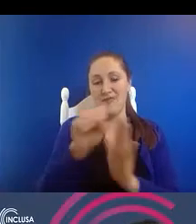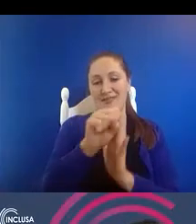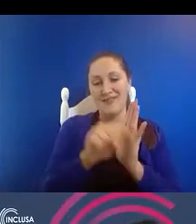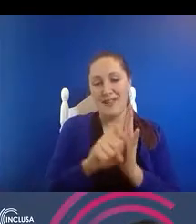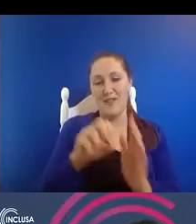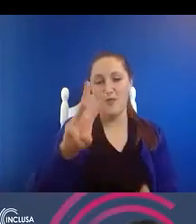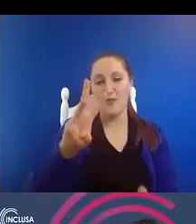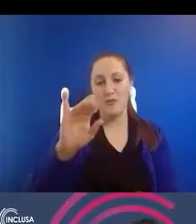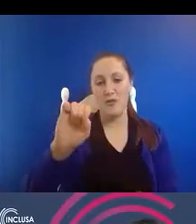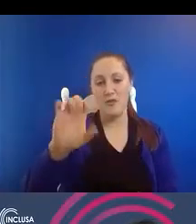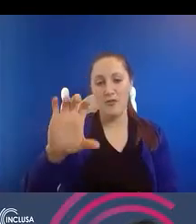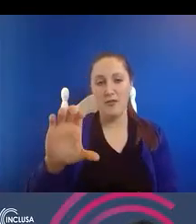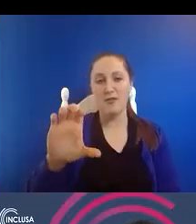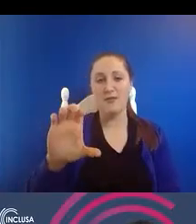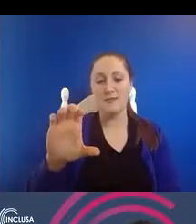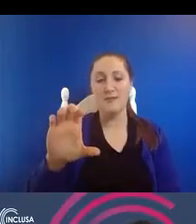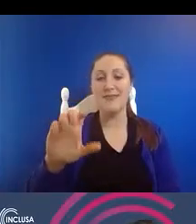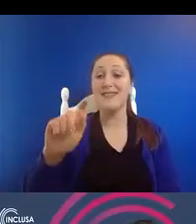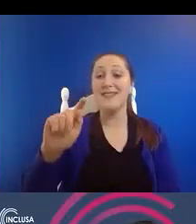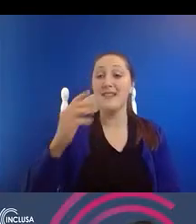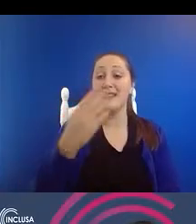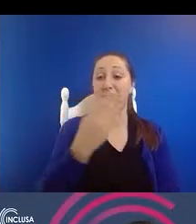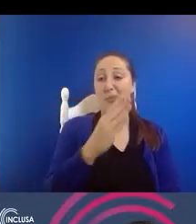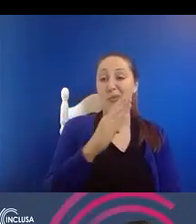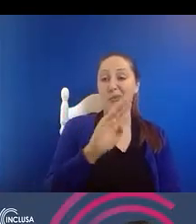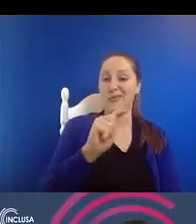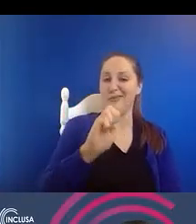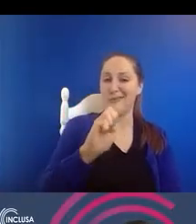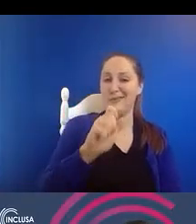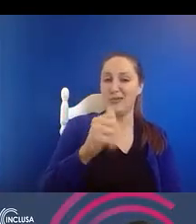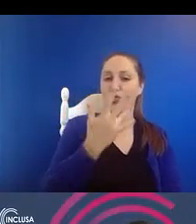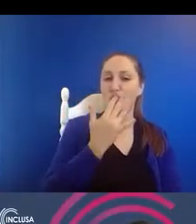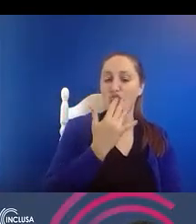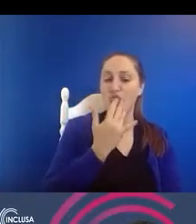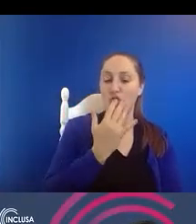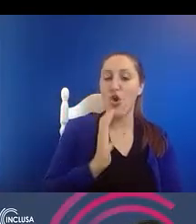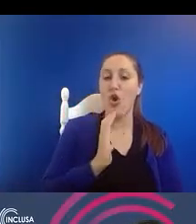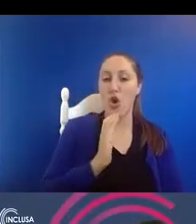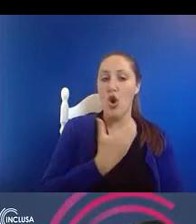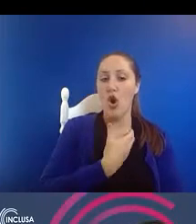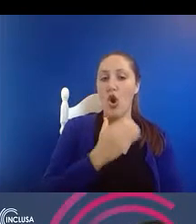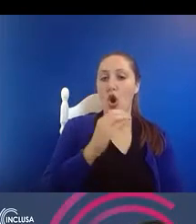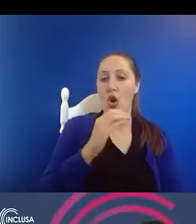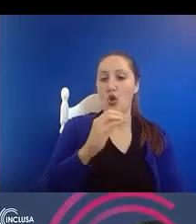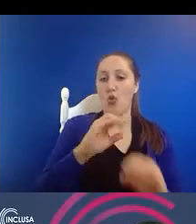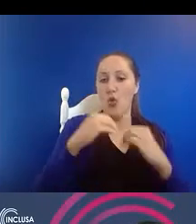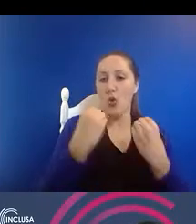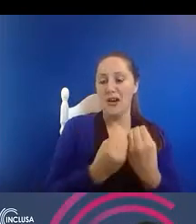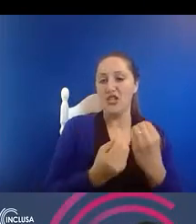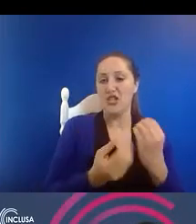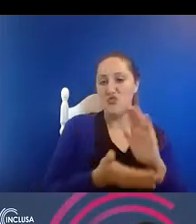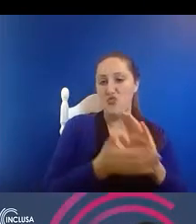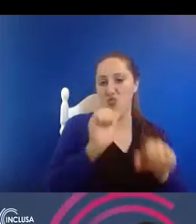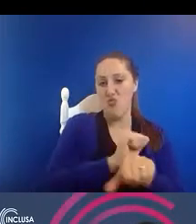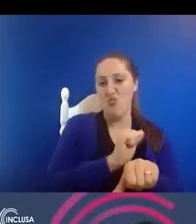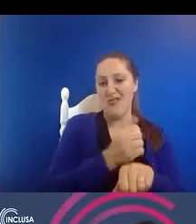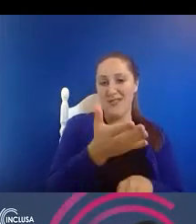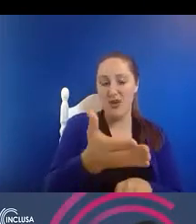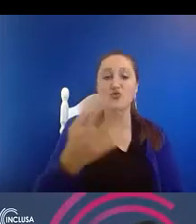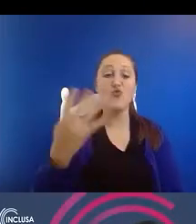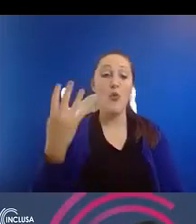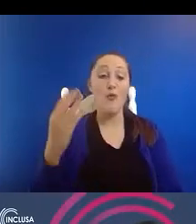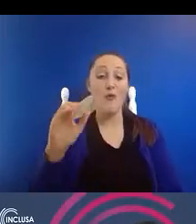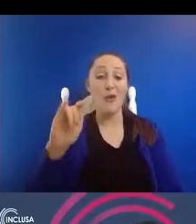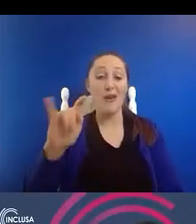of the counties that are teal are the counties in which we as an organization operate in. There are 4 counties that are white, so you'll